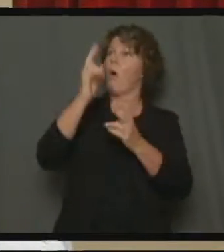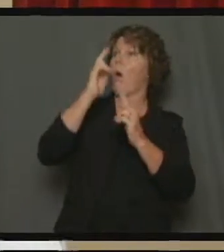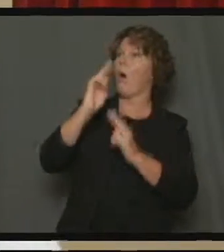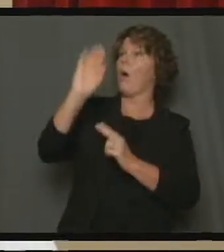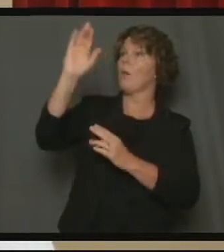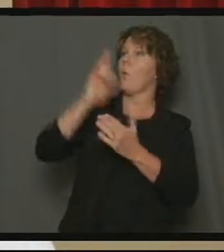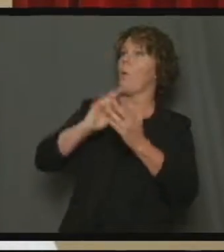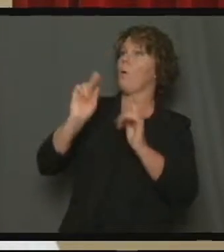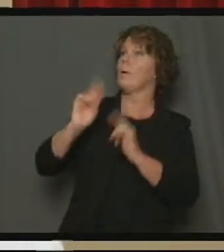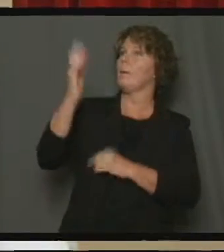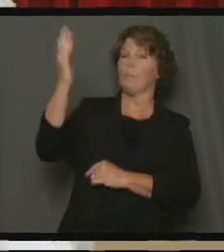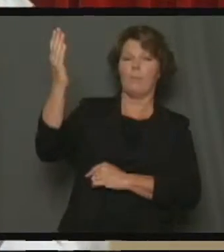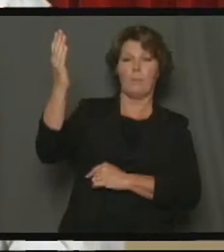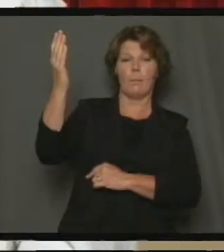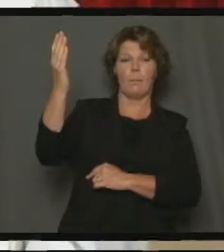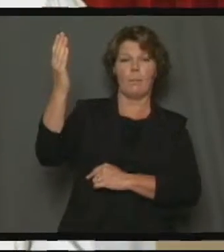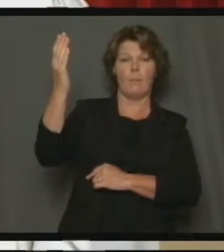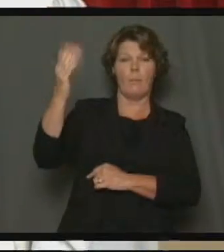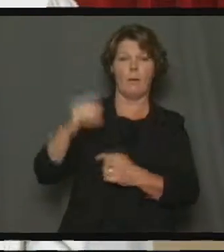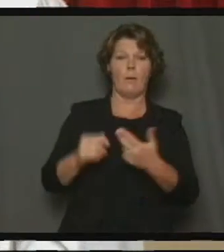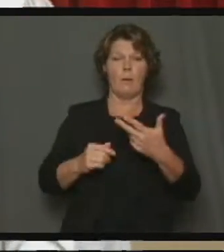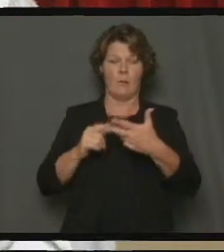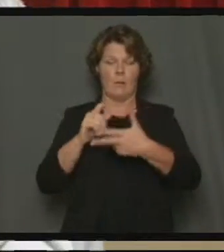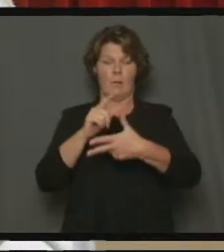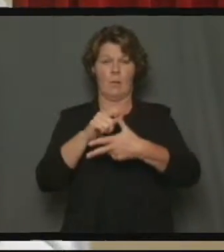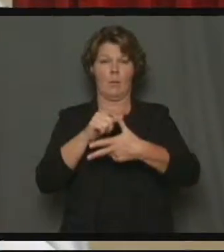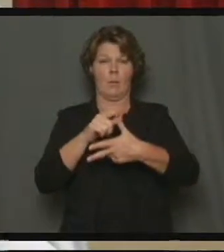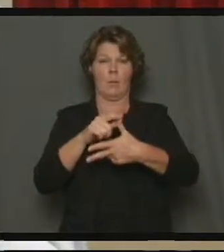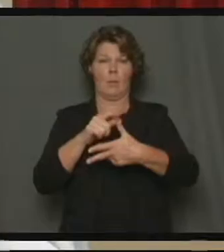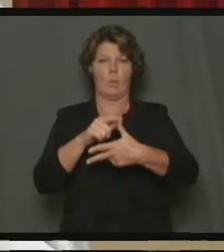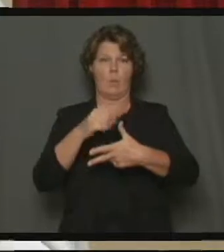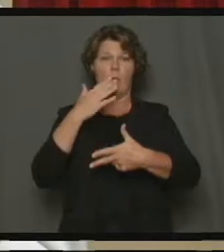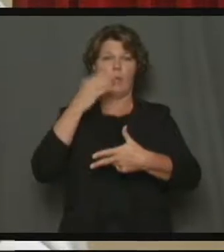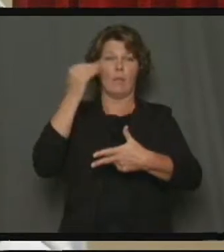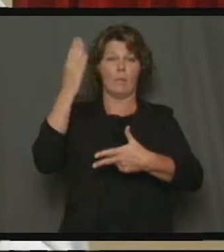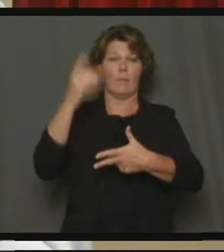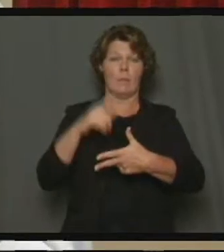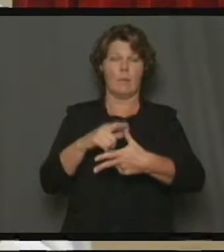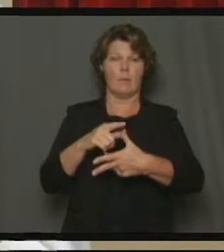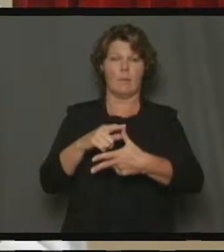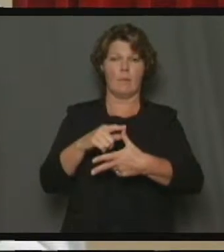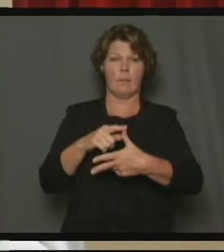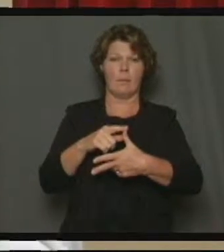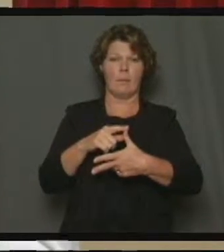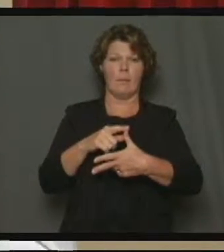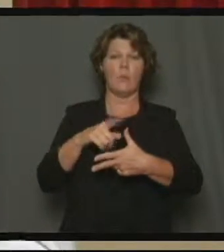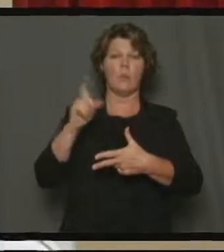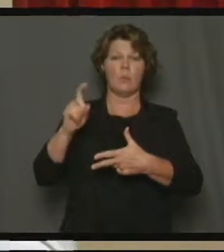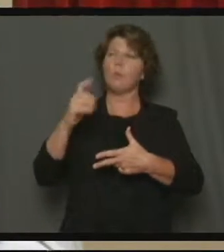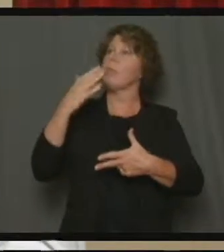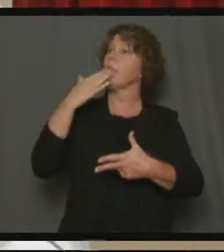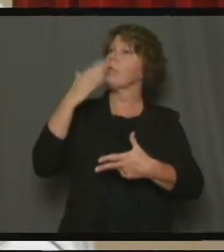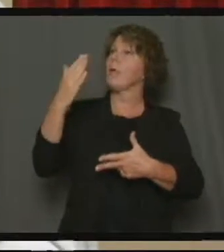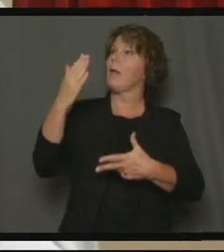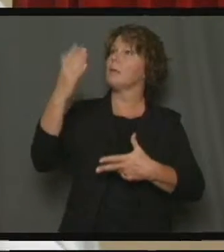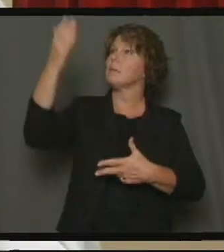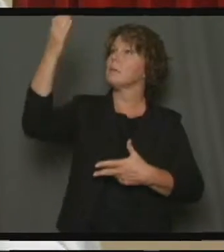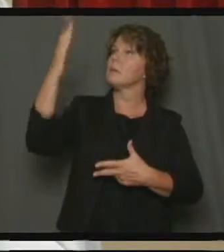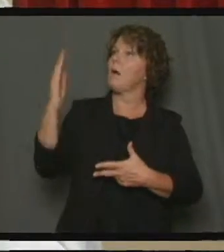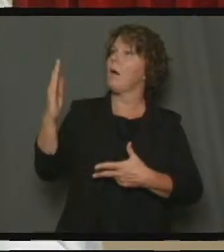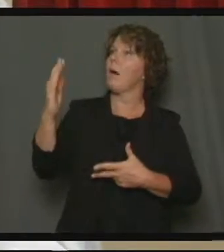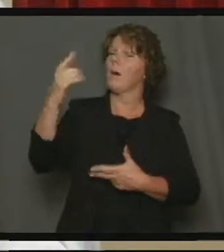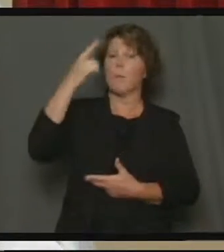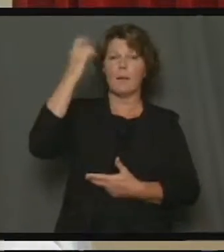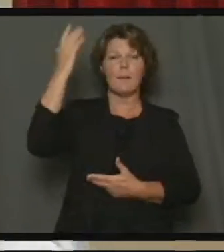is threefold. The first is thanksgiving. We ought to give thanks to God